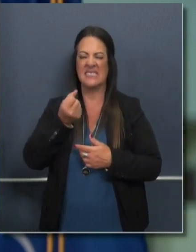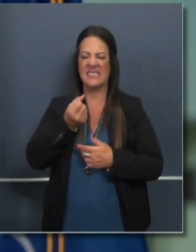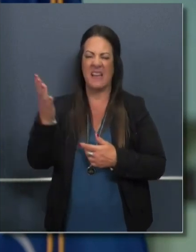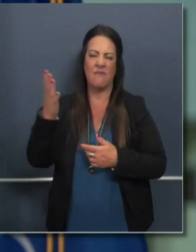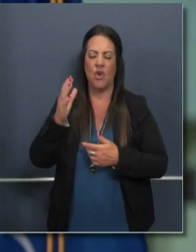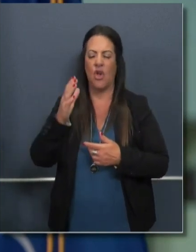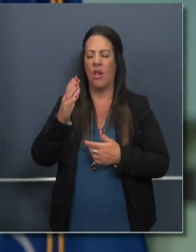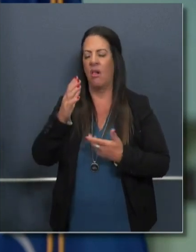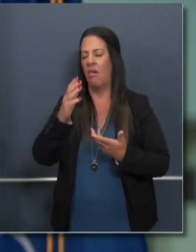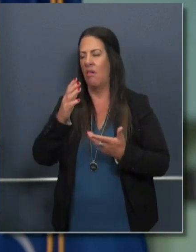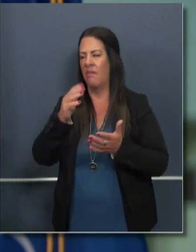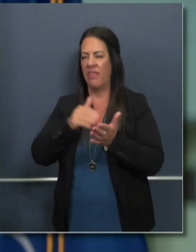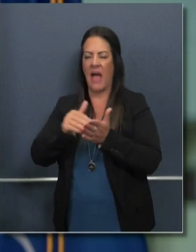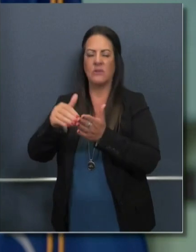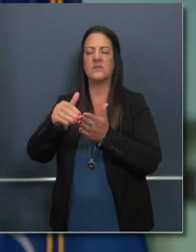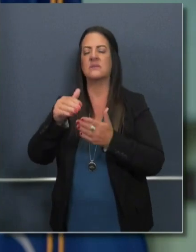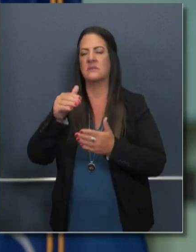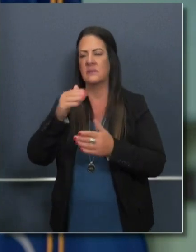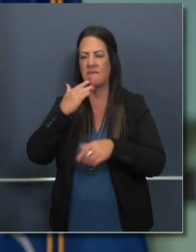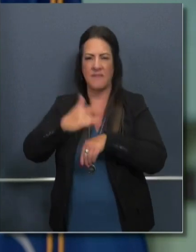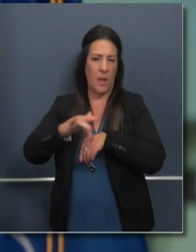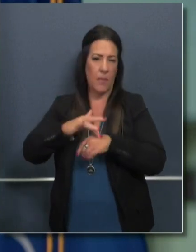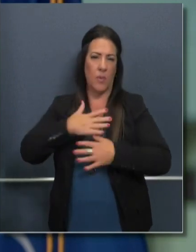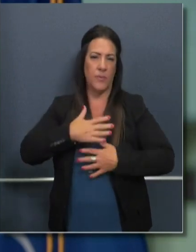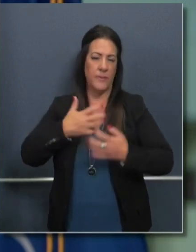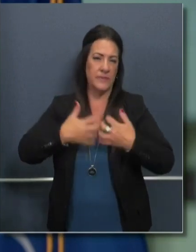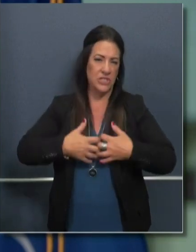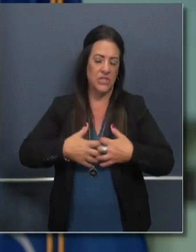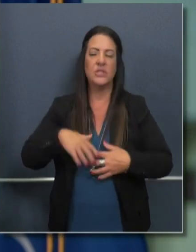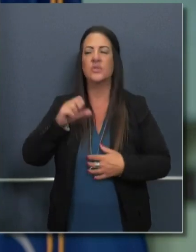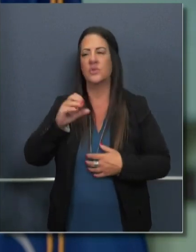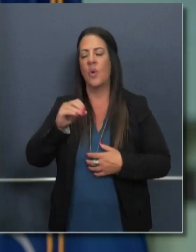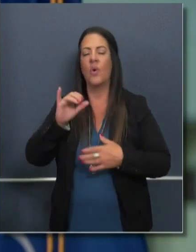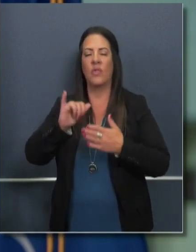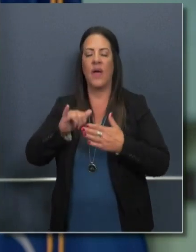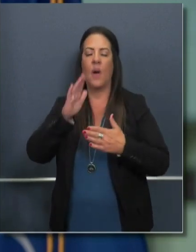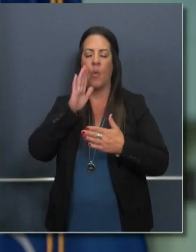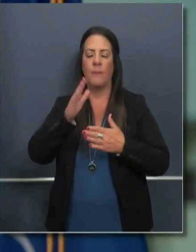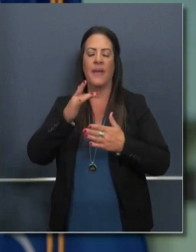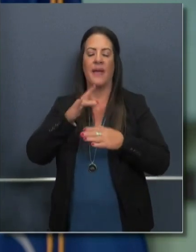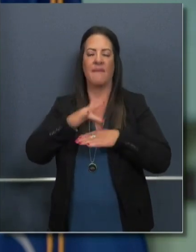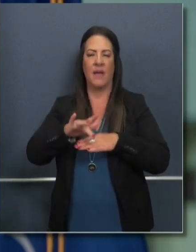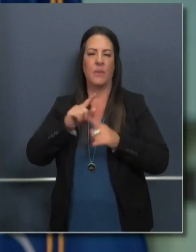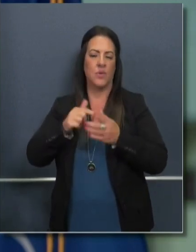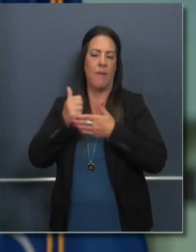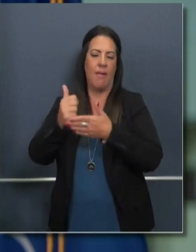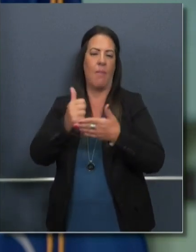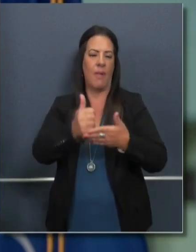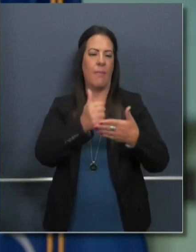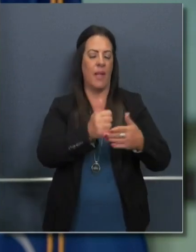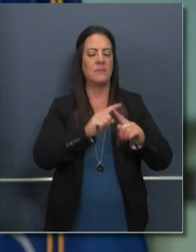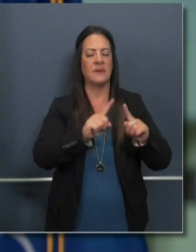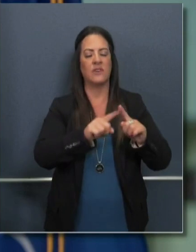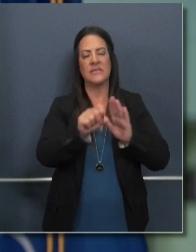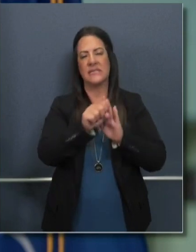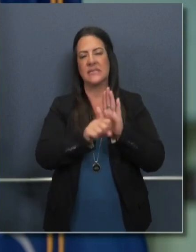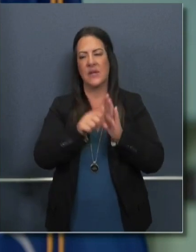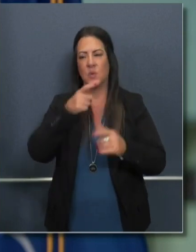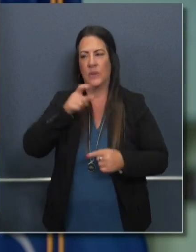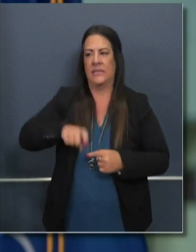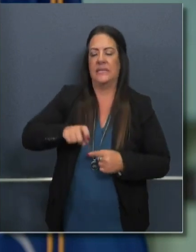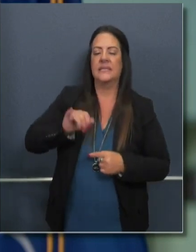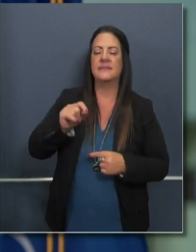important in terms of the broader national implications in terms of its and